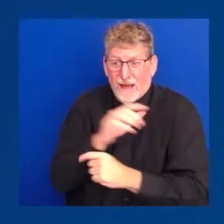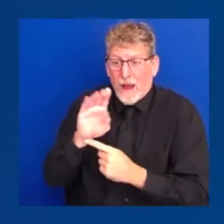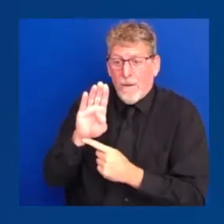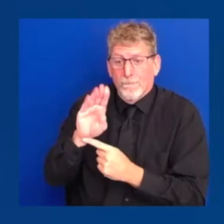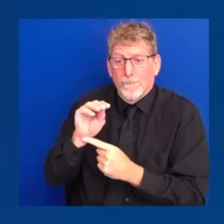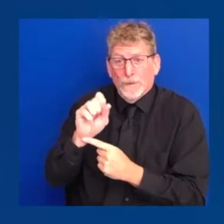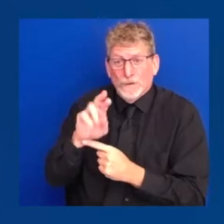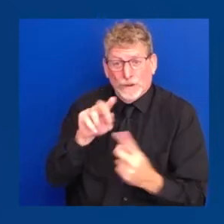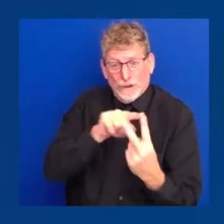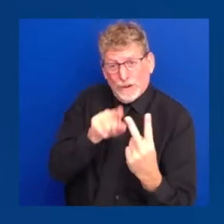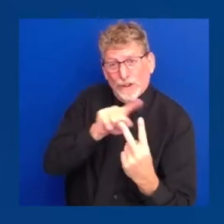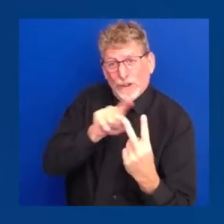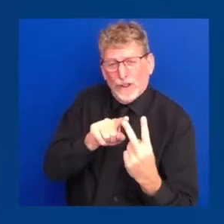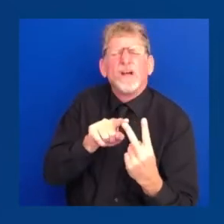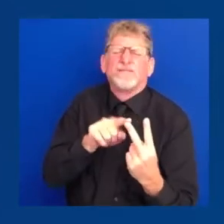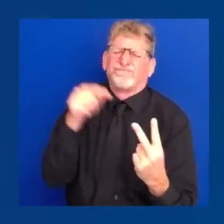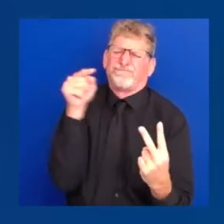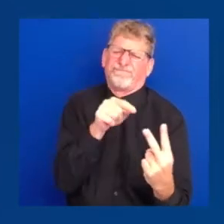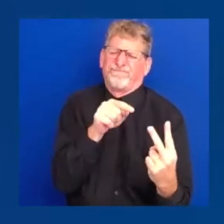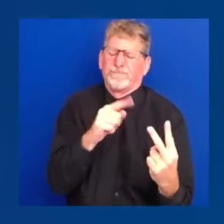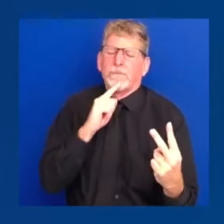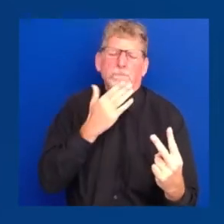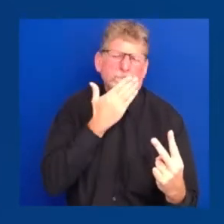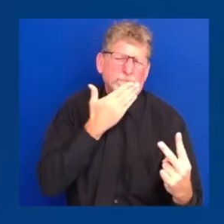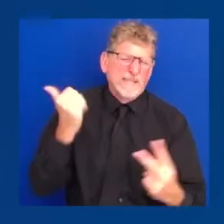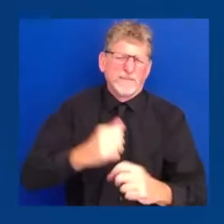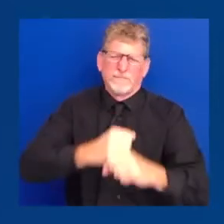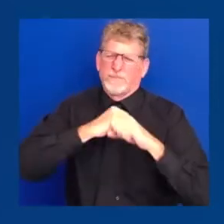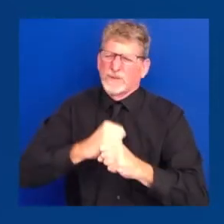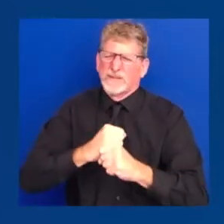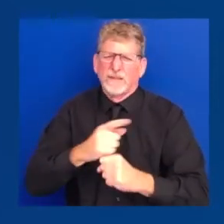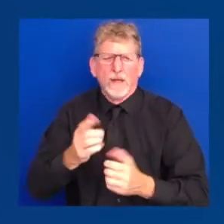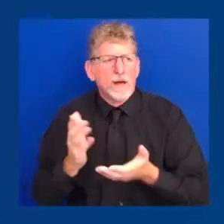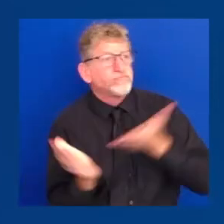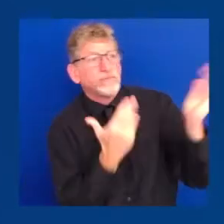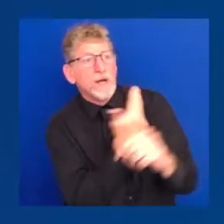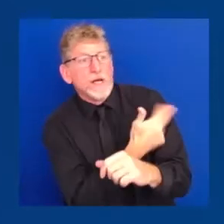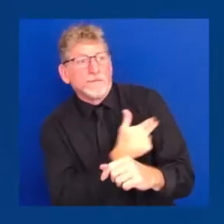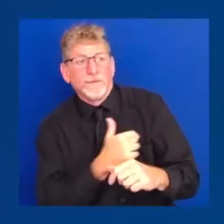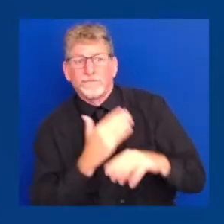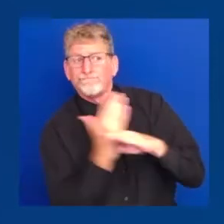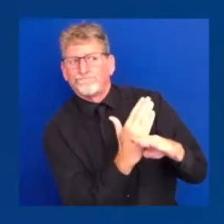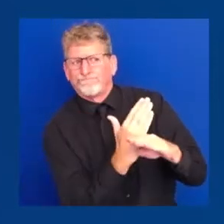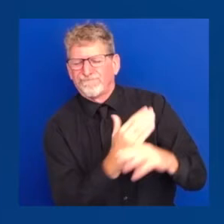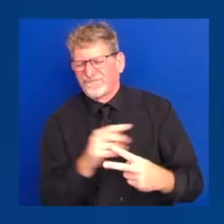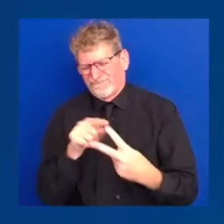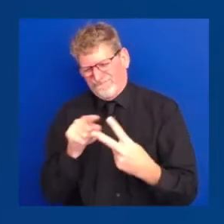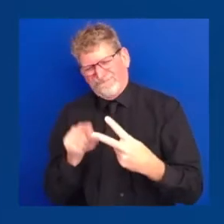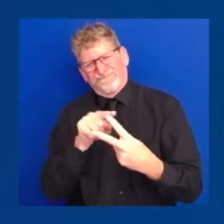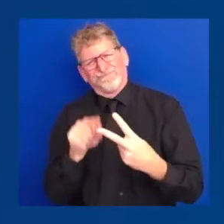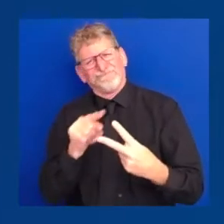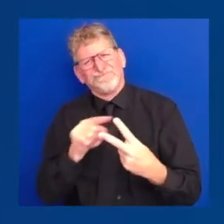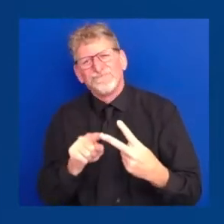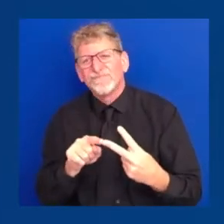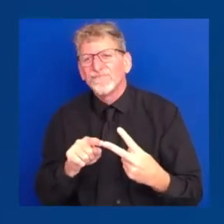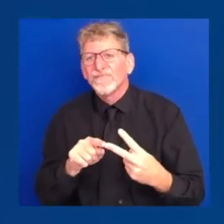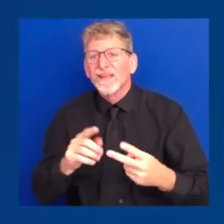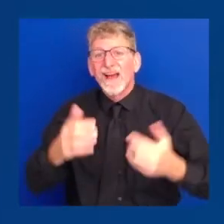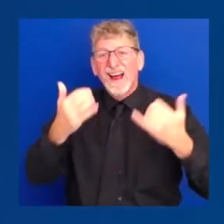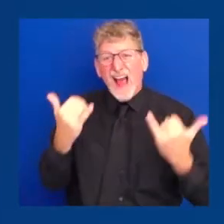of the unprecedented vaccination program we've established, 216 million Americans are now fully